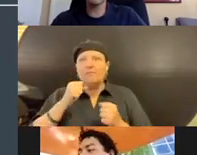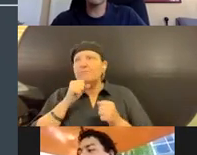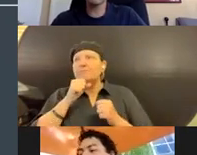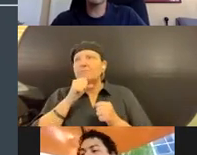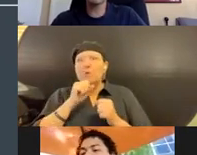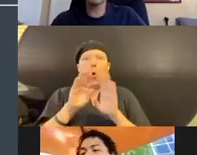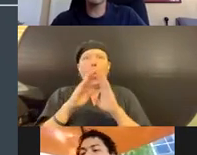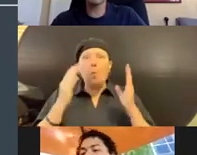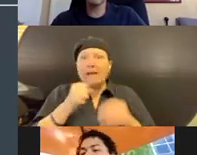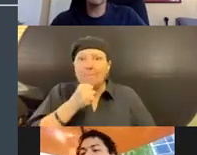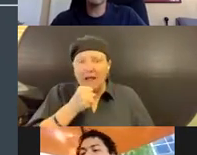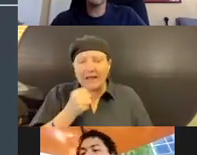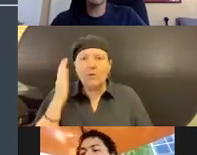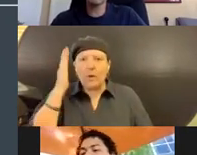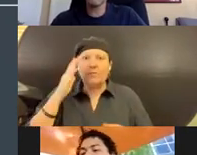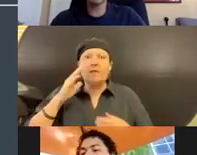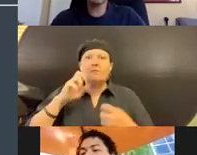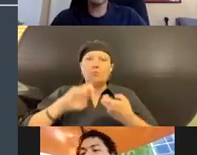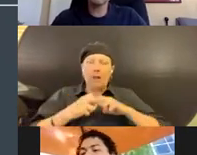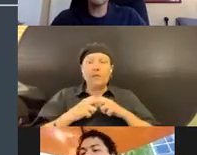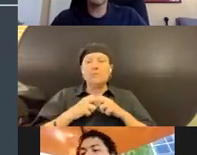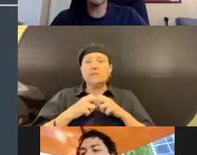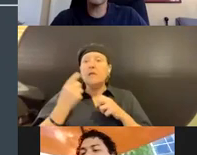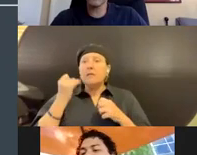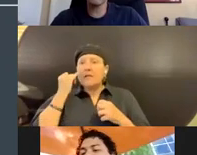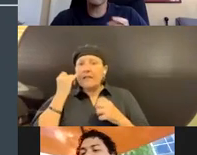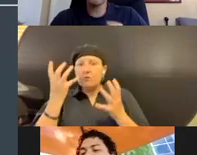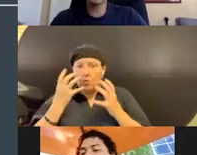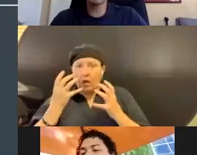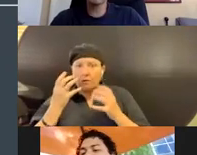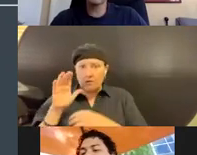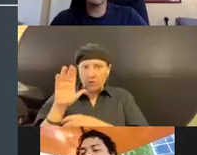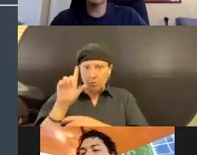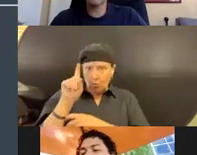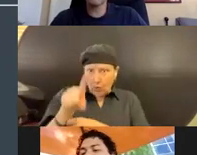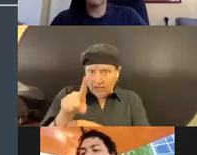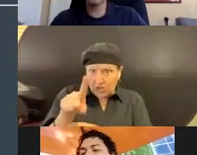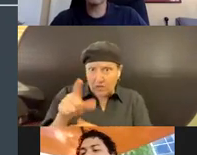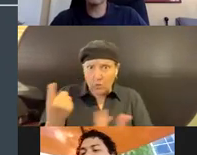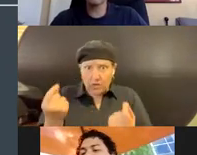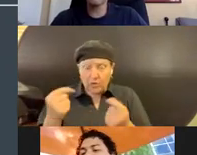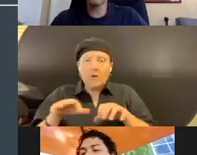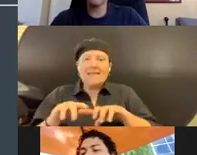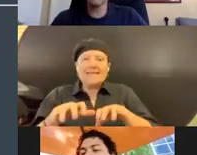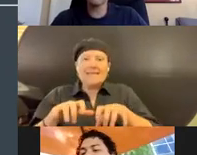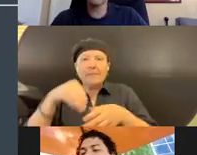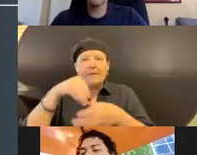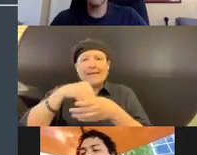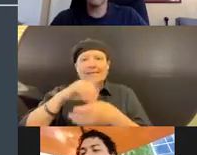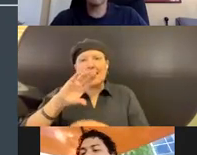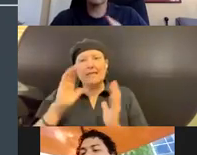Munda is monitoring the chat. So you just have to type it into the chat. Mr. Munda keeps track of all the questions. And then at the